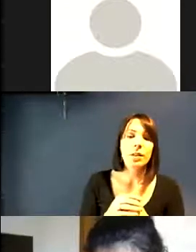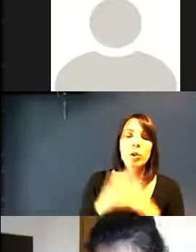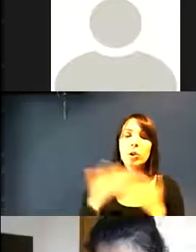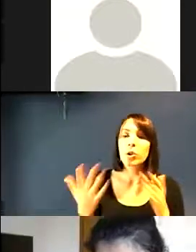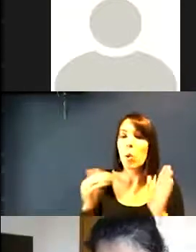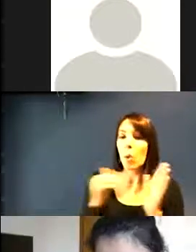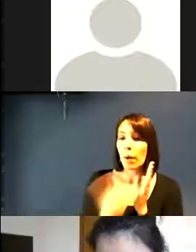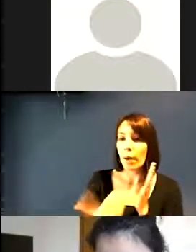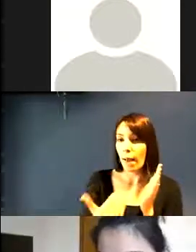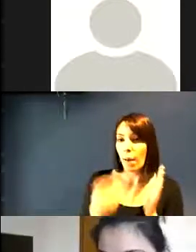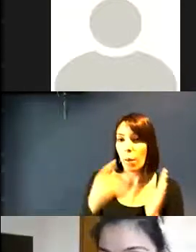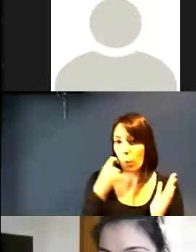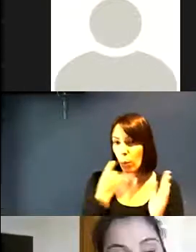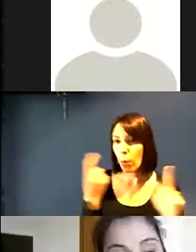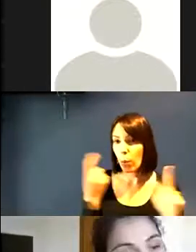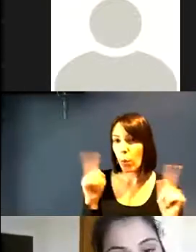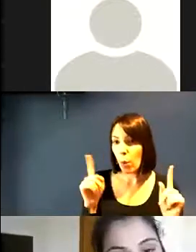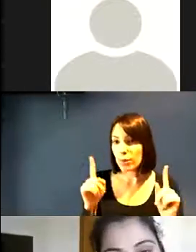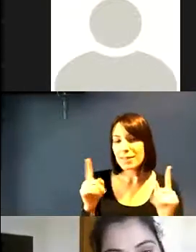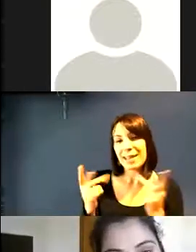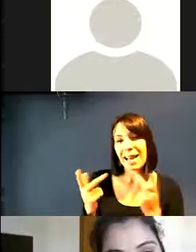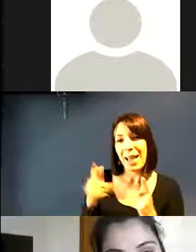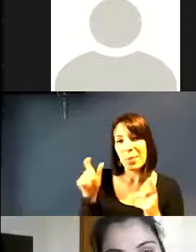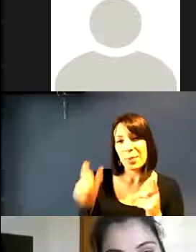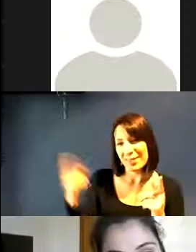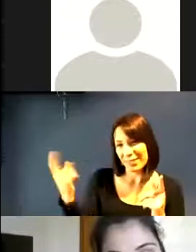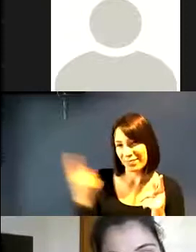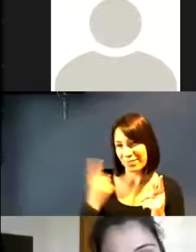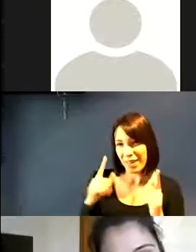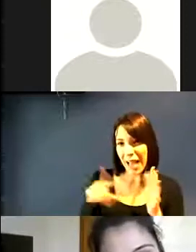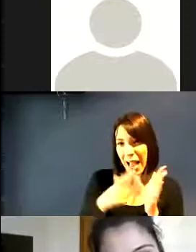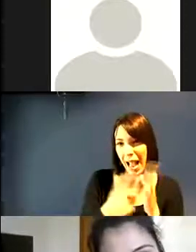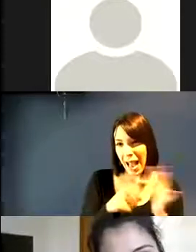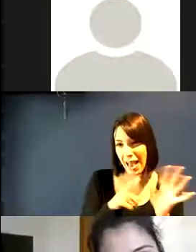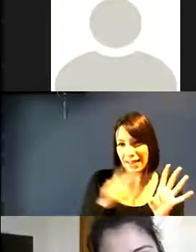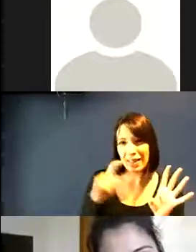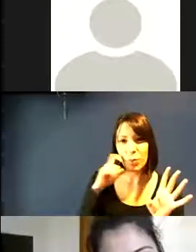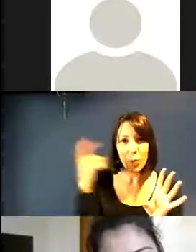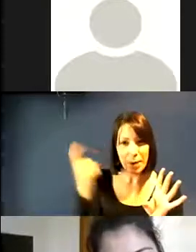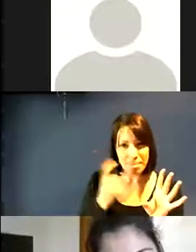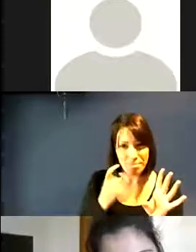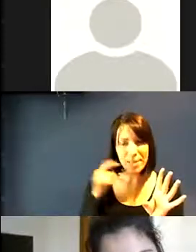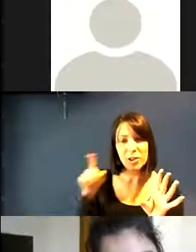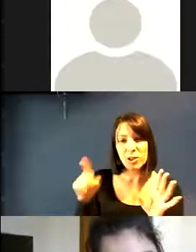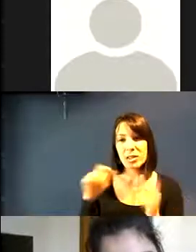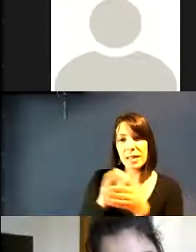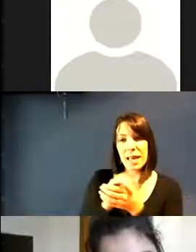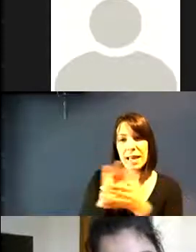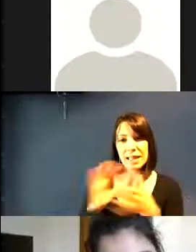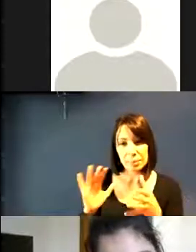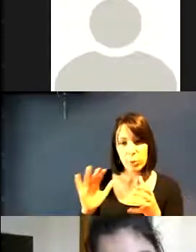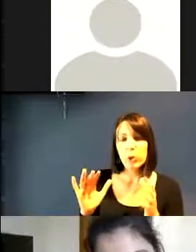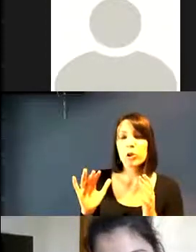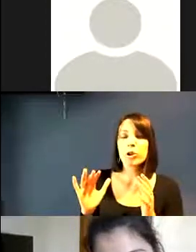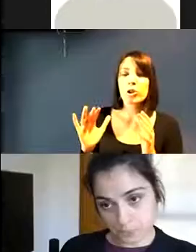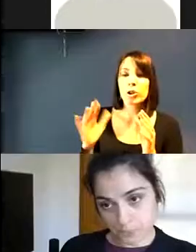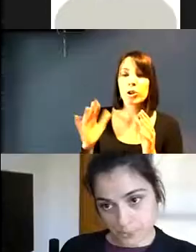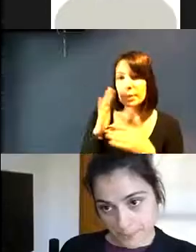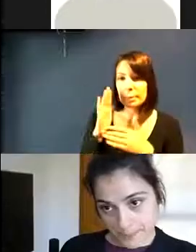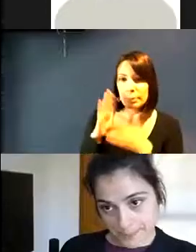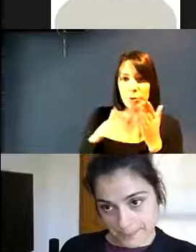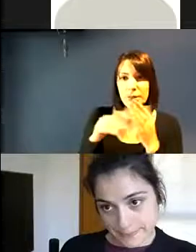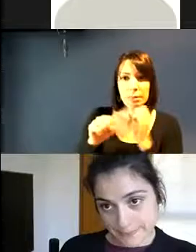have another colleague, Carly, our lovely Carly, who's our Experts by Experience and Promotions